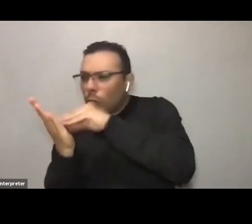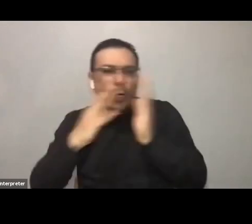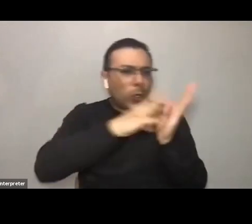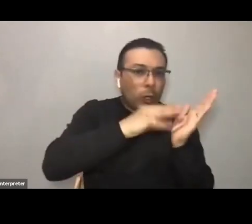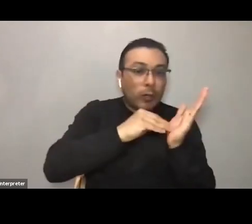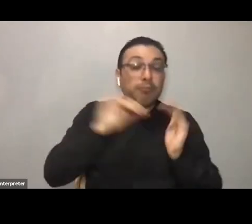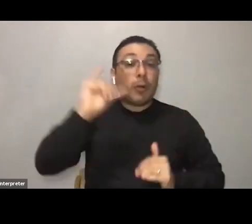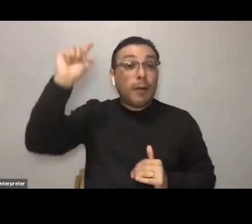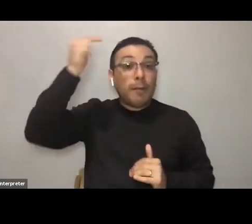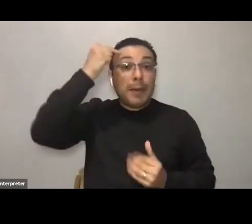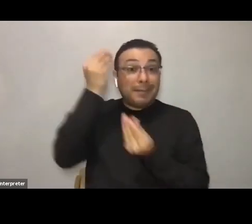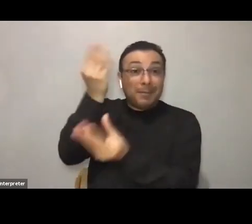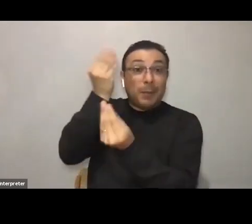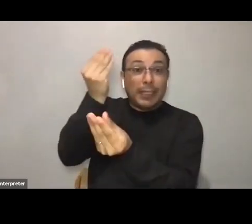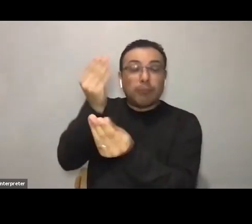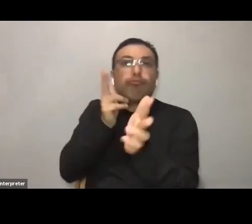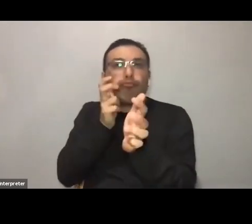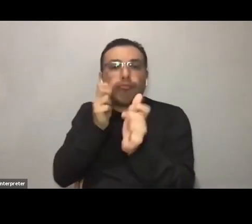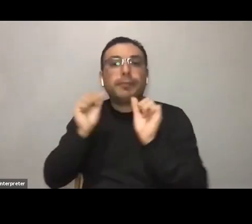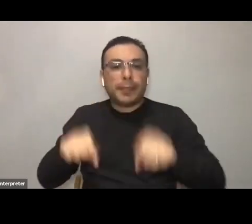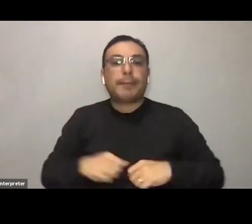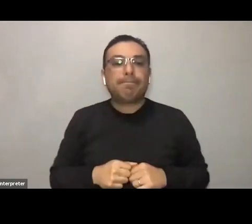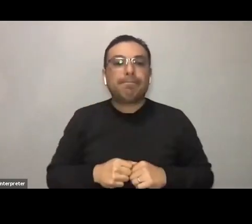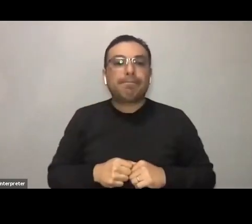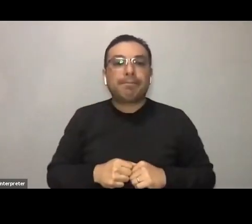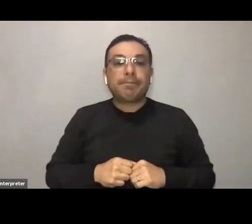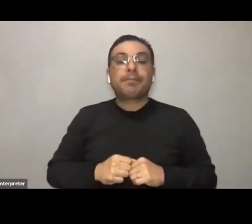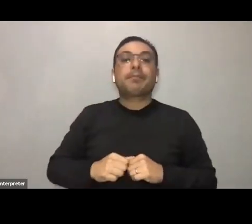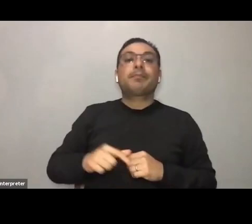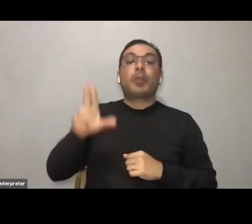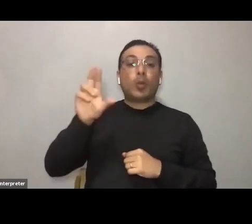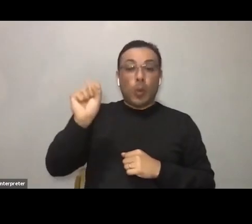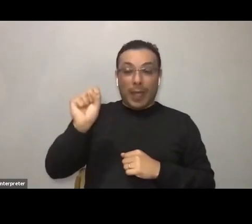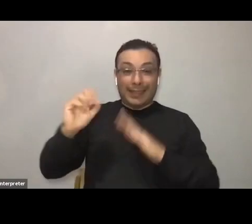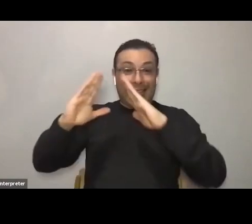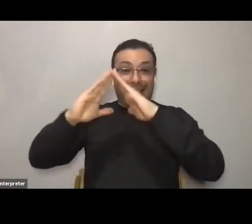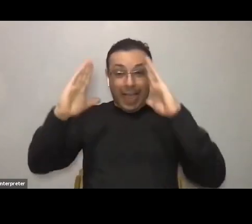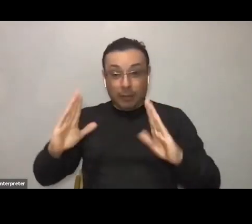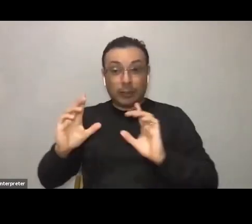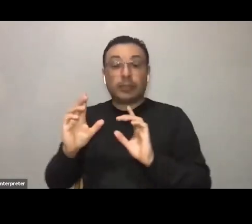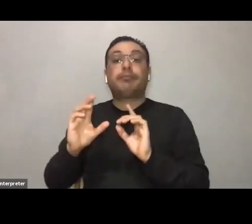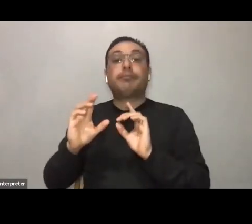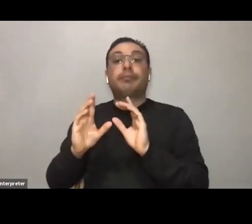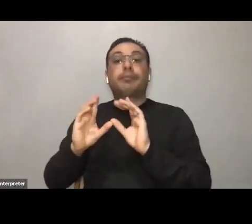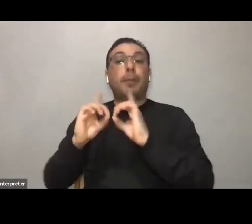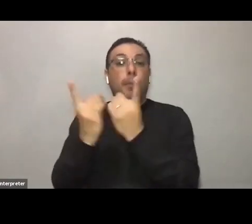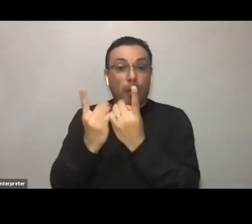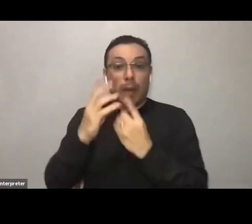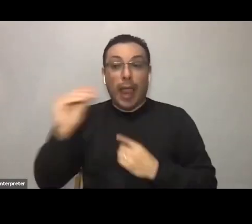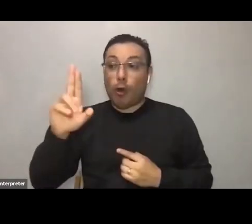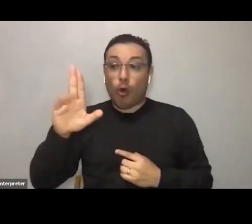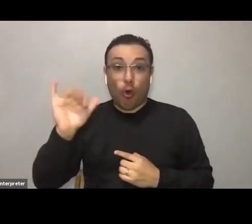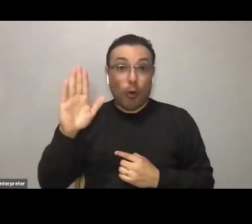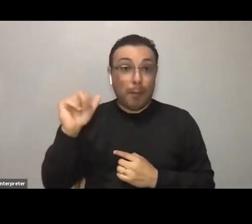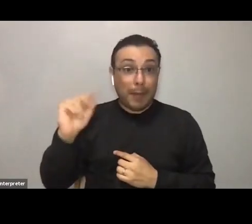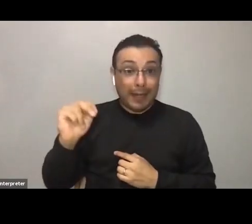funded in part by the US Department of Housing and Urban Development's Community Development Block Grant Program and